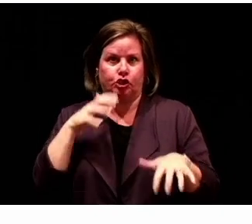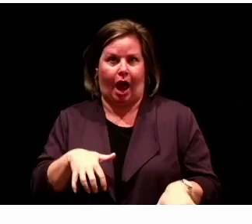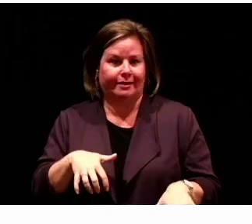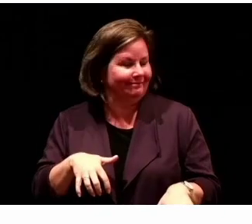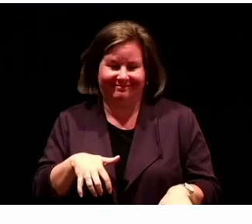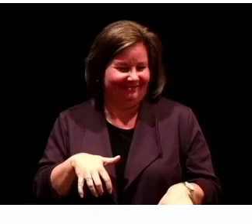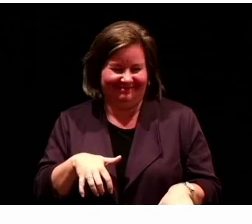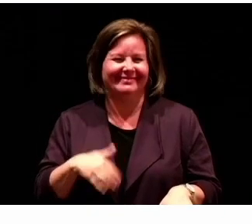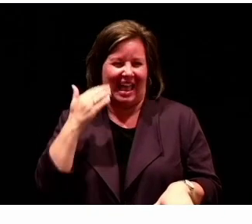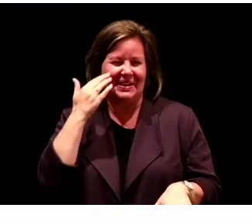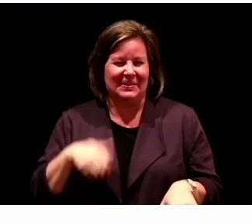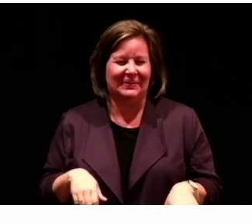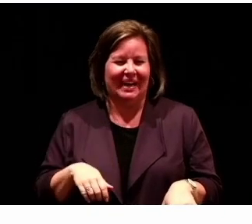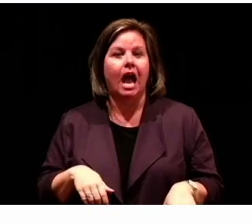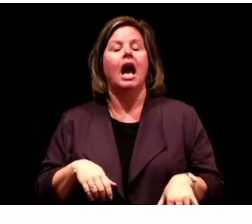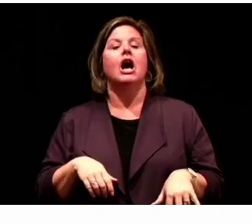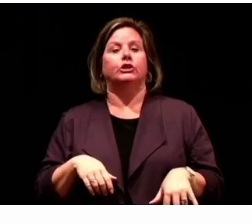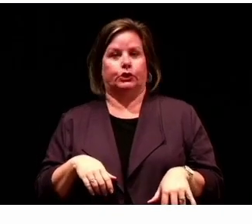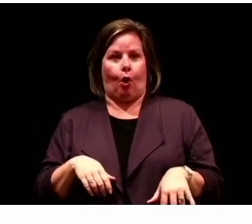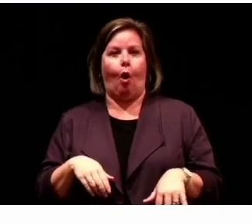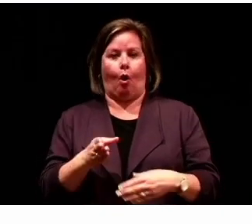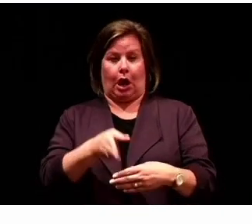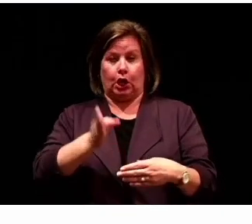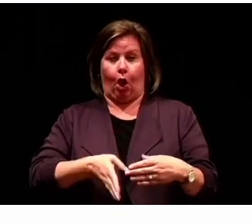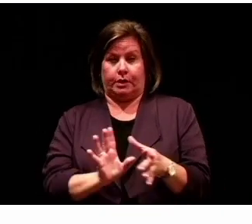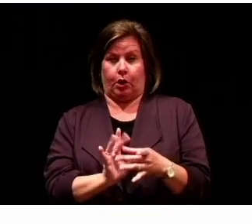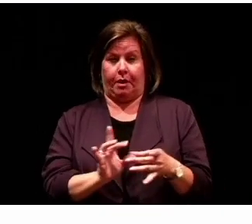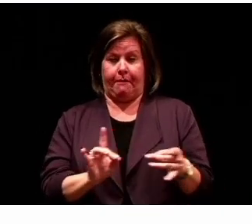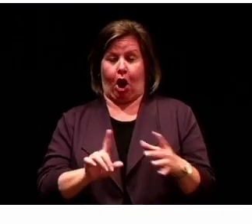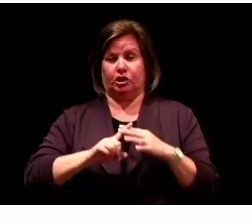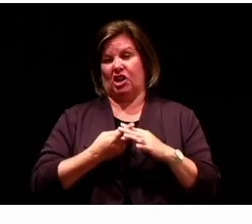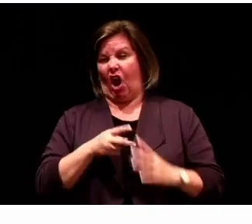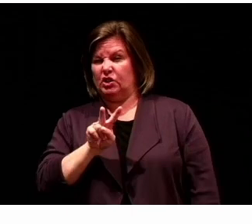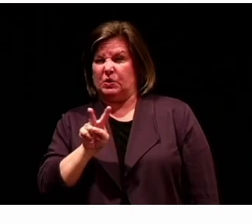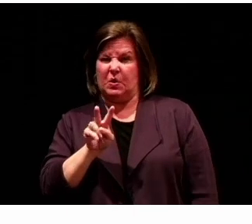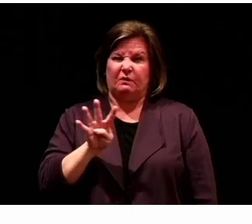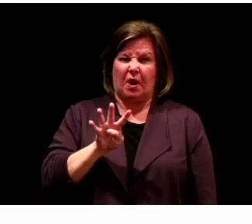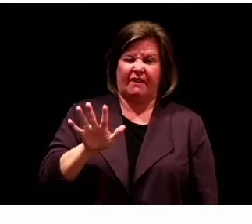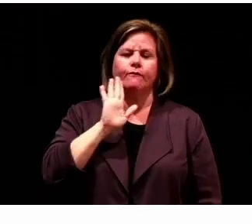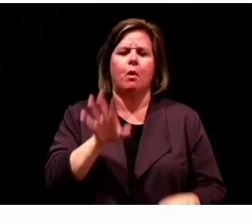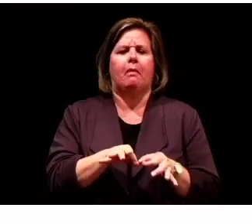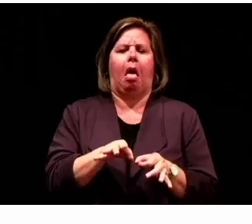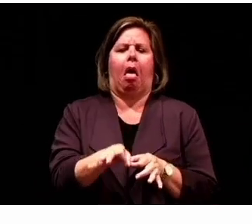And then there's the opposite side, just housing laws. And you can take a look at the language, but the idea is